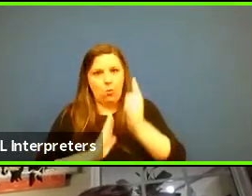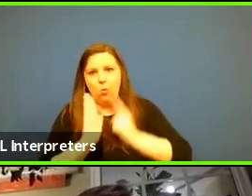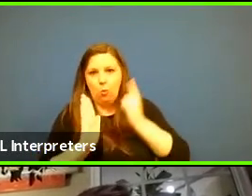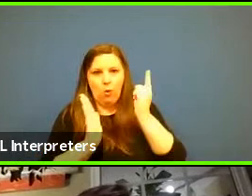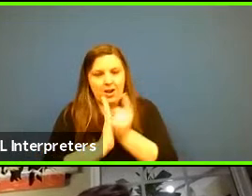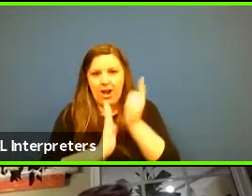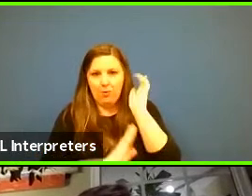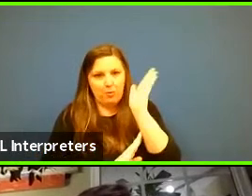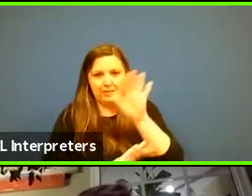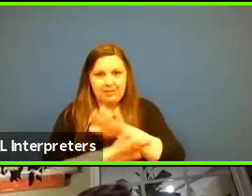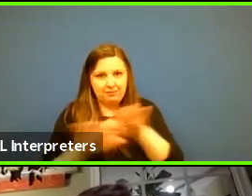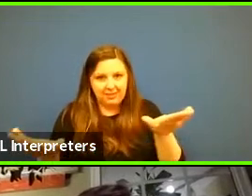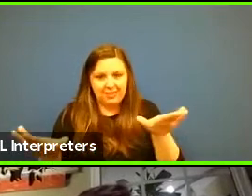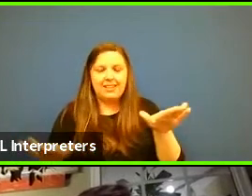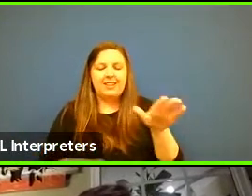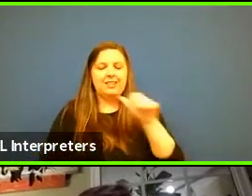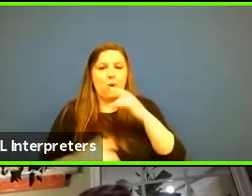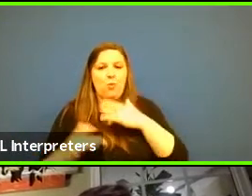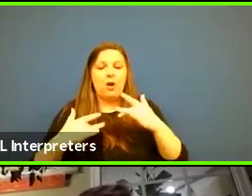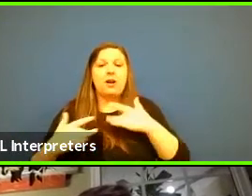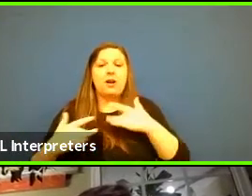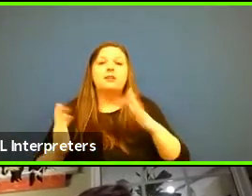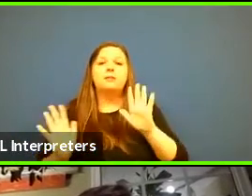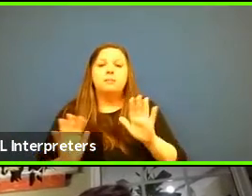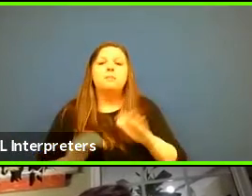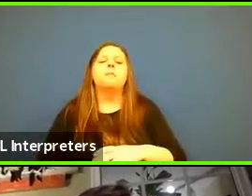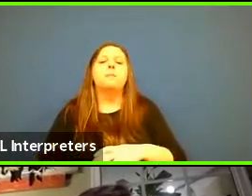worry. I do want to give a